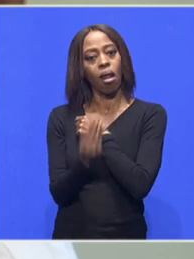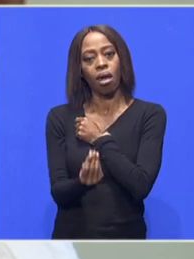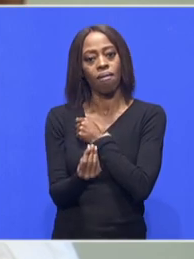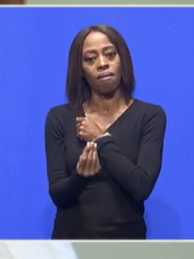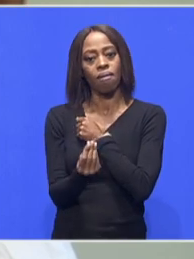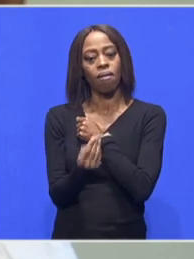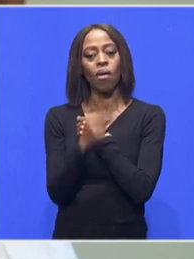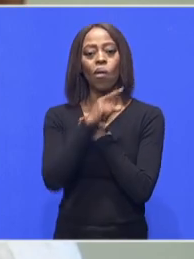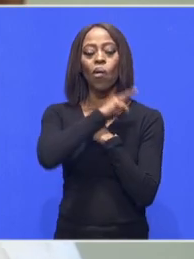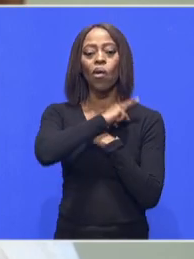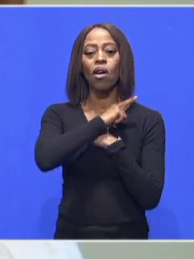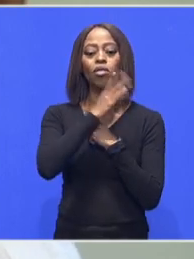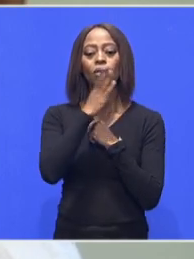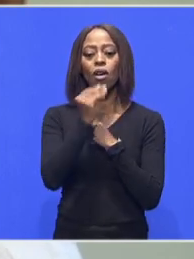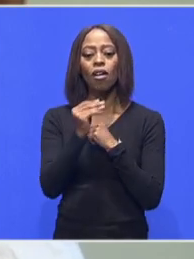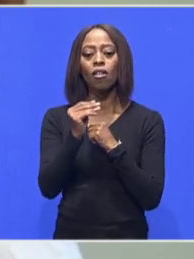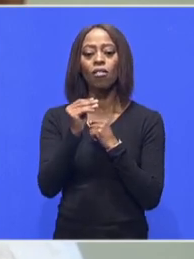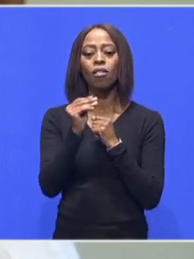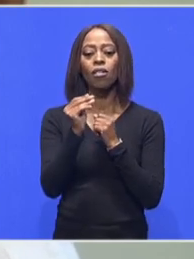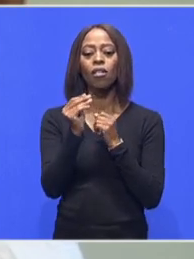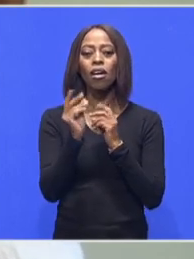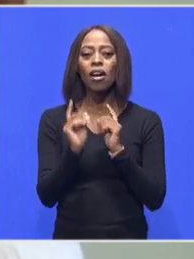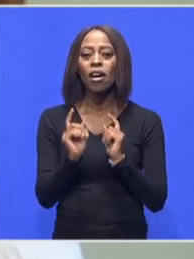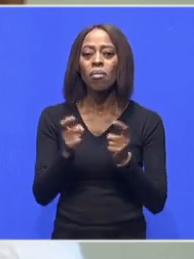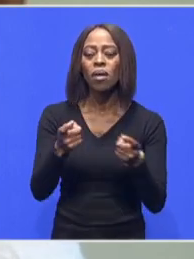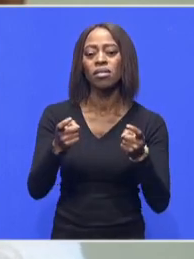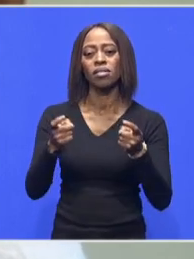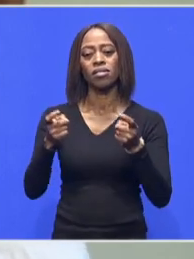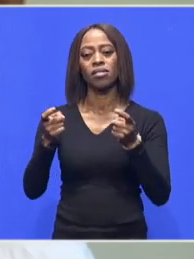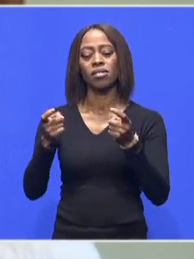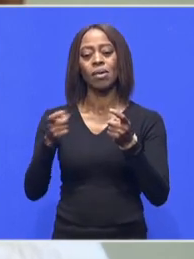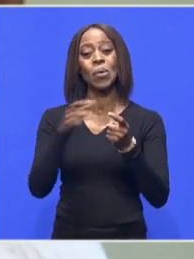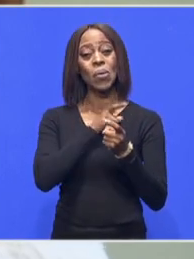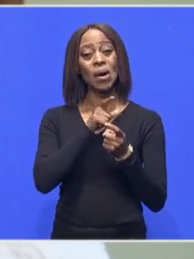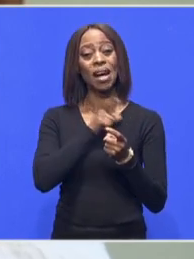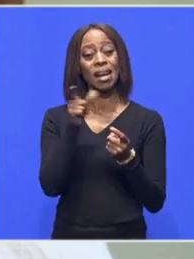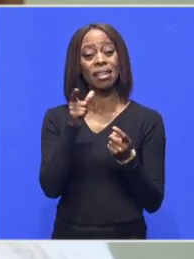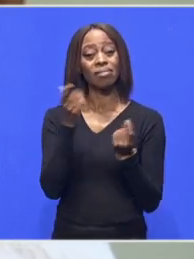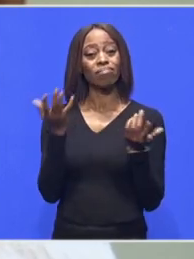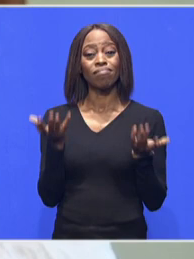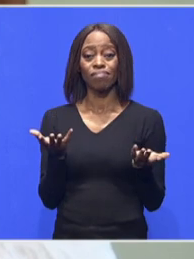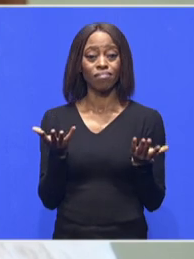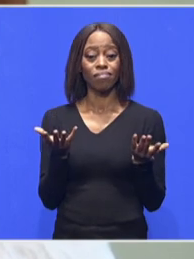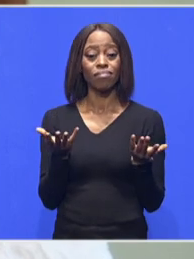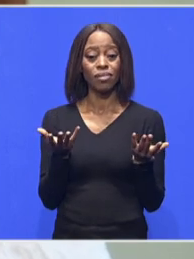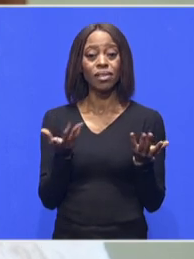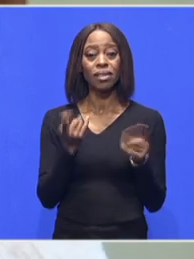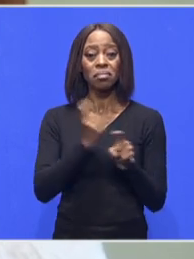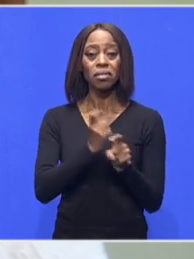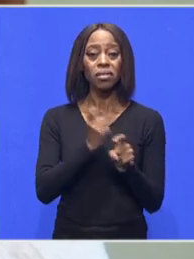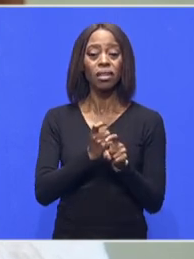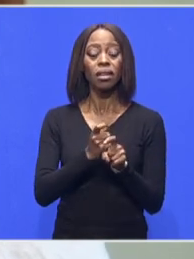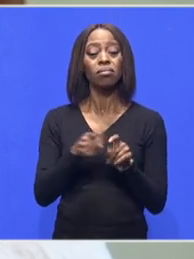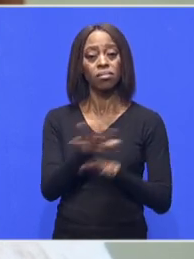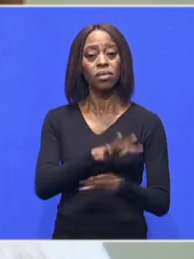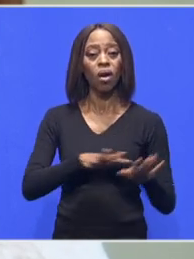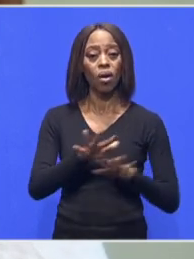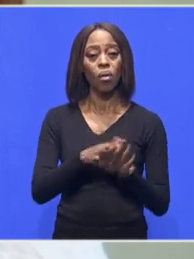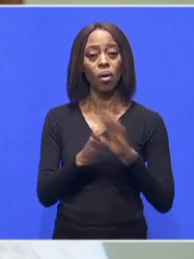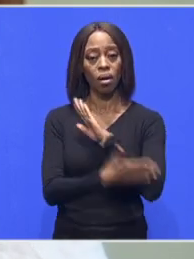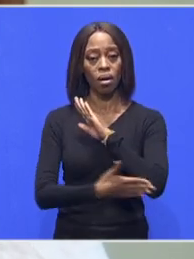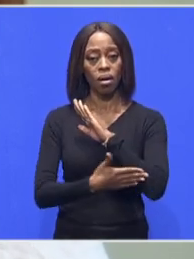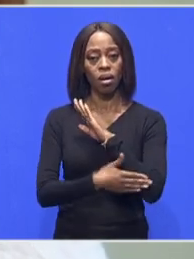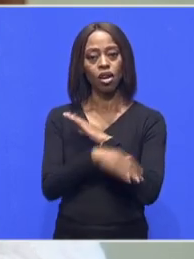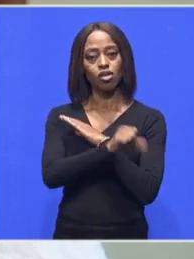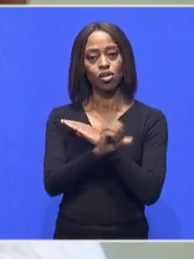this statement of emergency, because we already in a very difficult situation. So